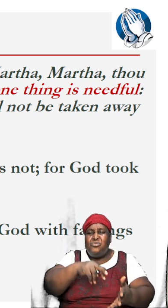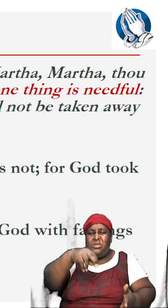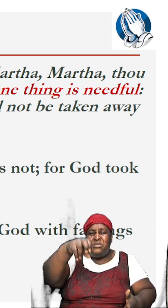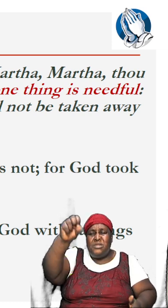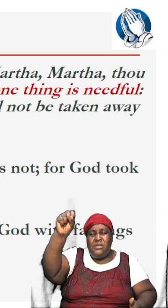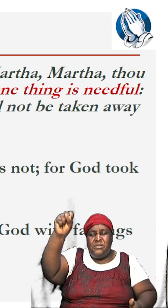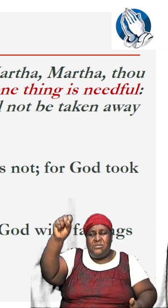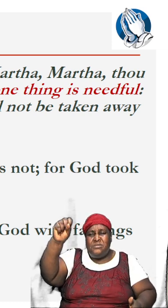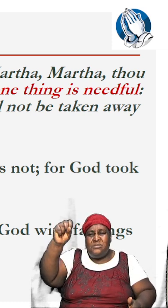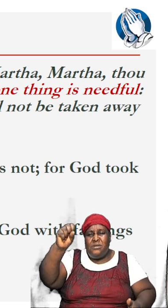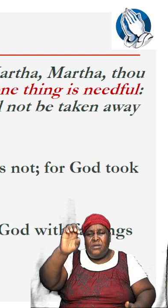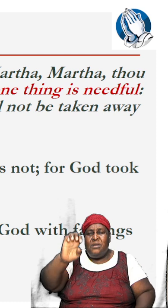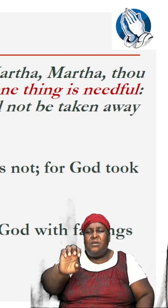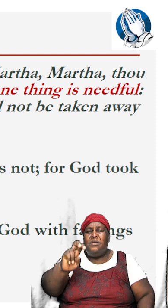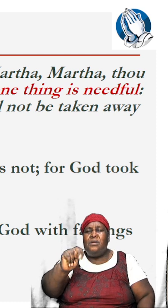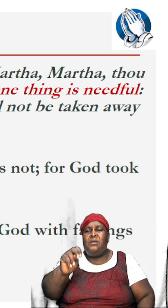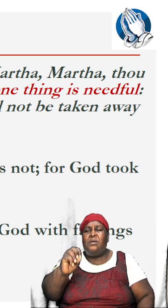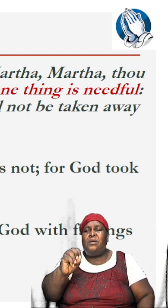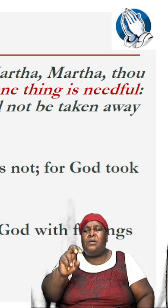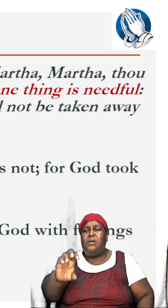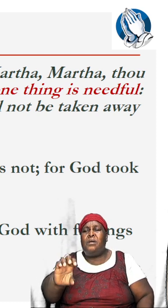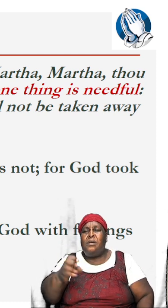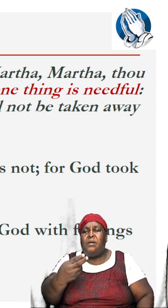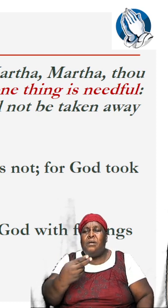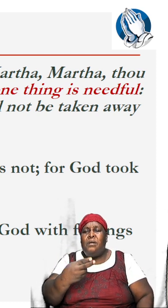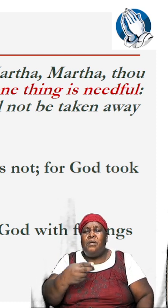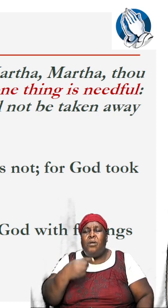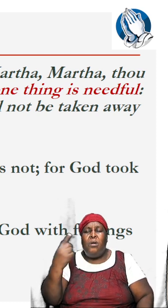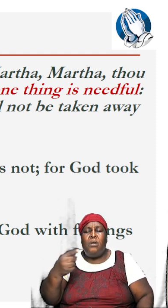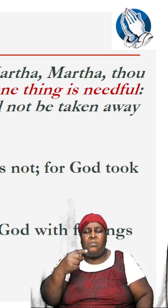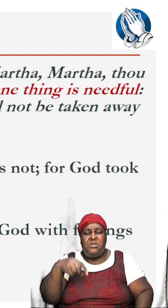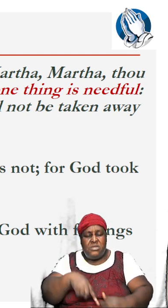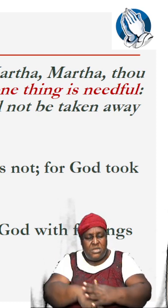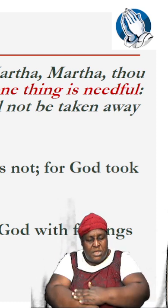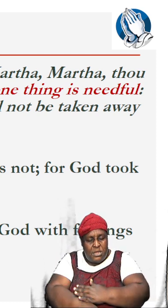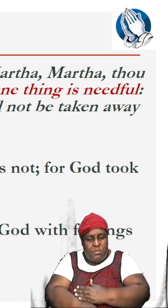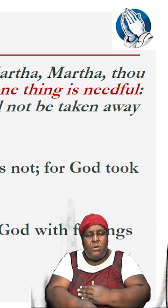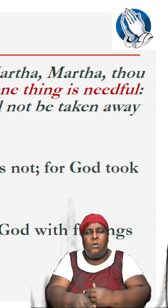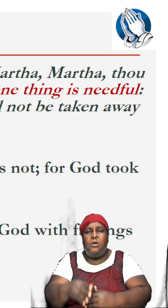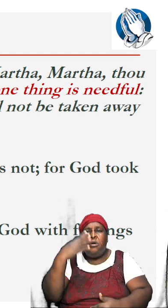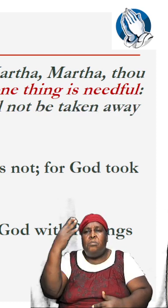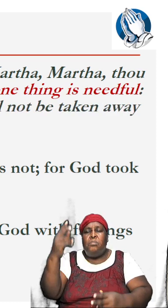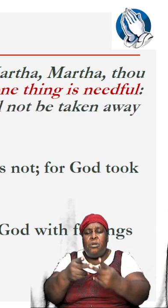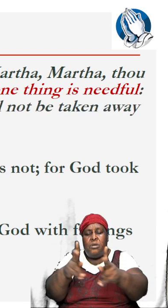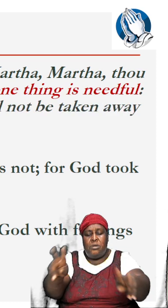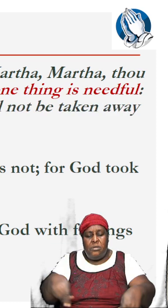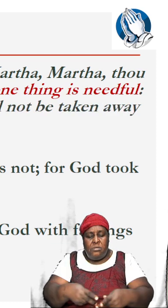There's always a deeper place to go in the presence of God.